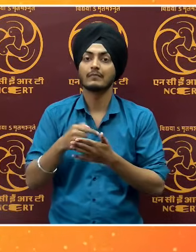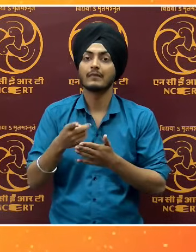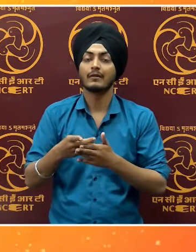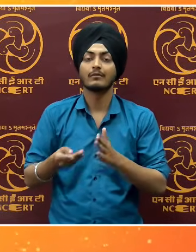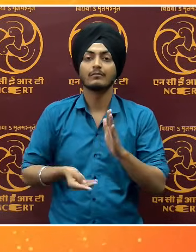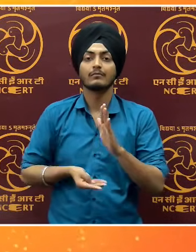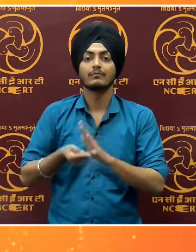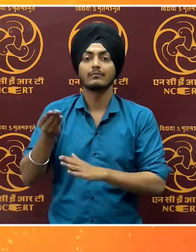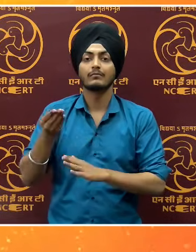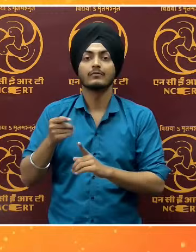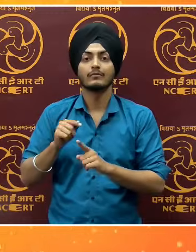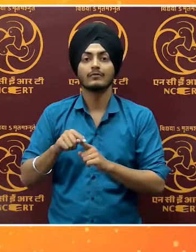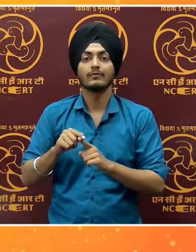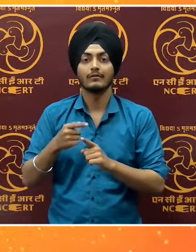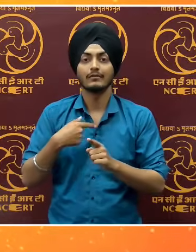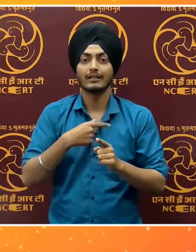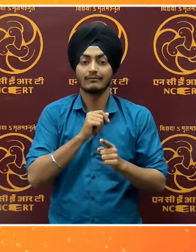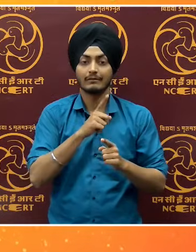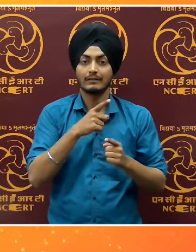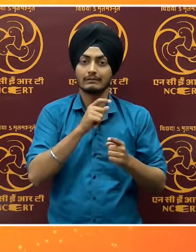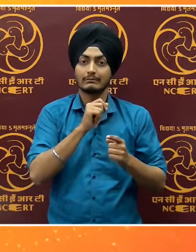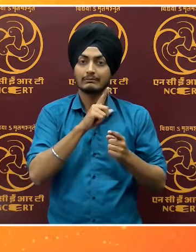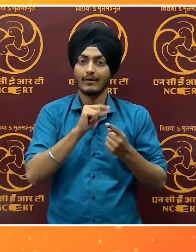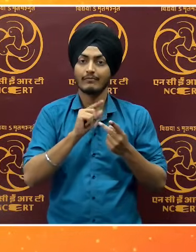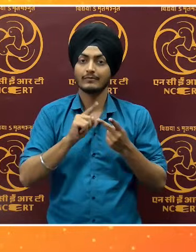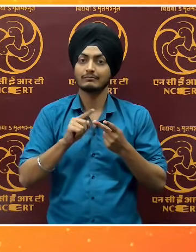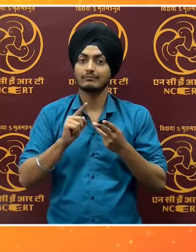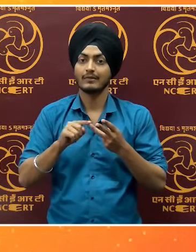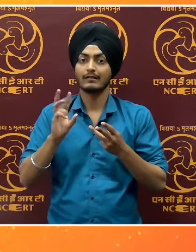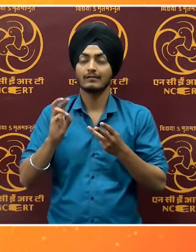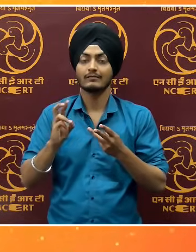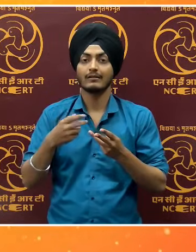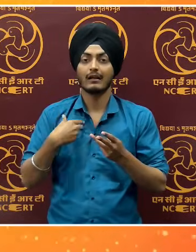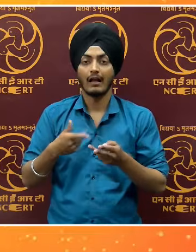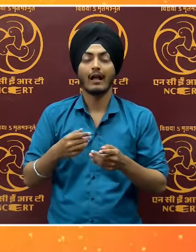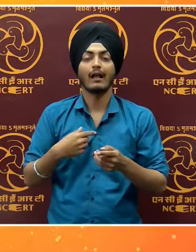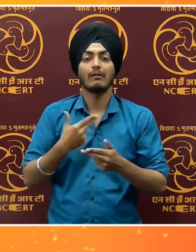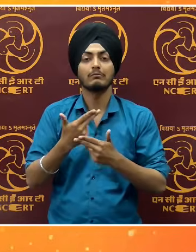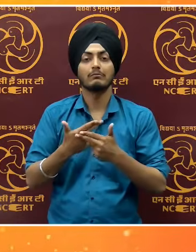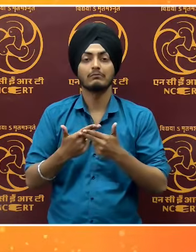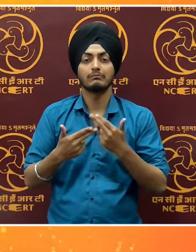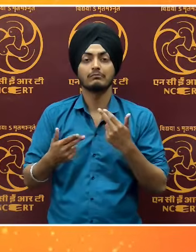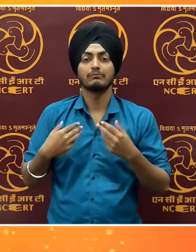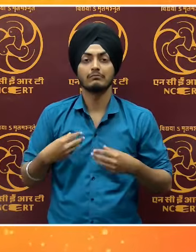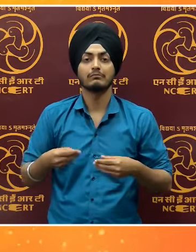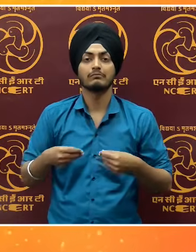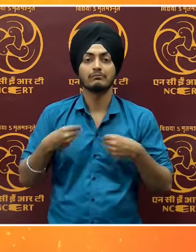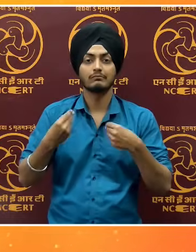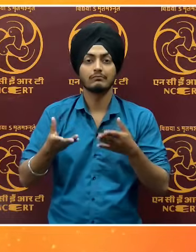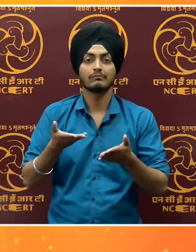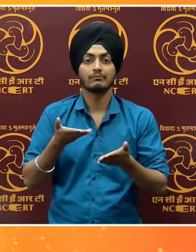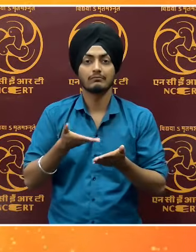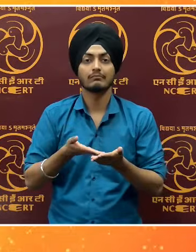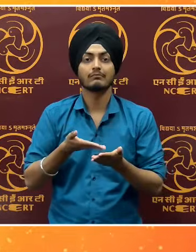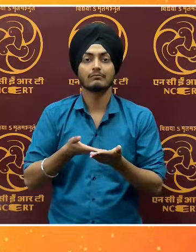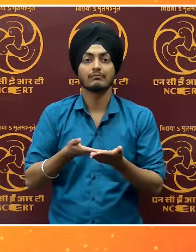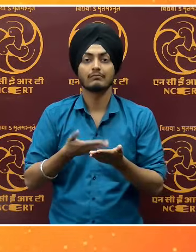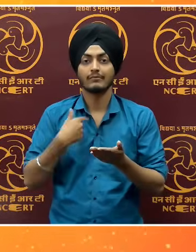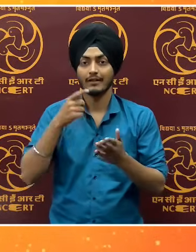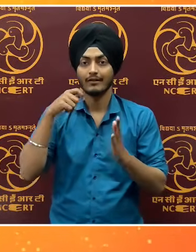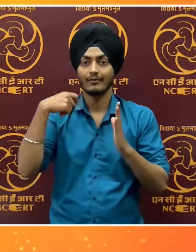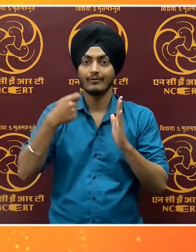than the resistance of 20 watts. I will explain this with one small